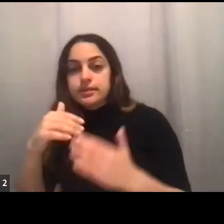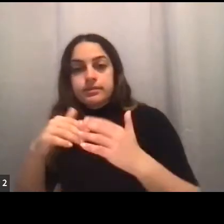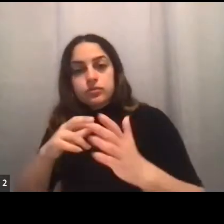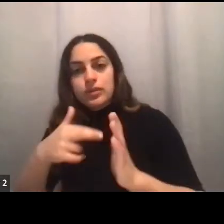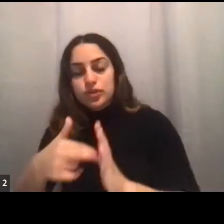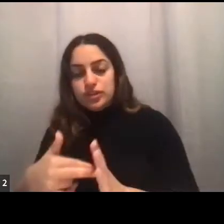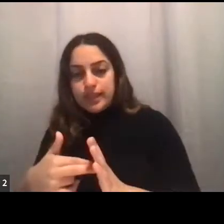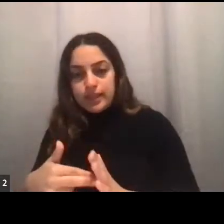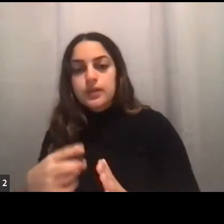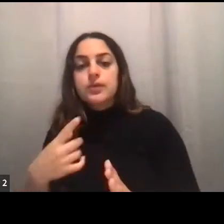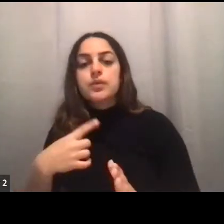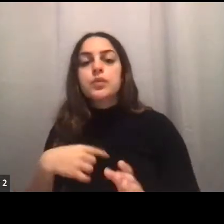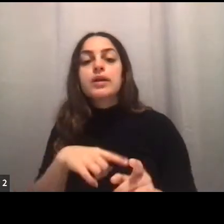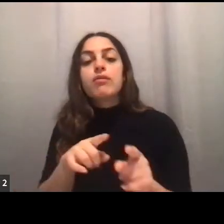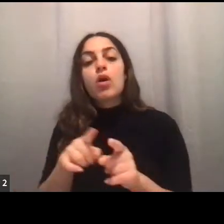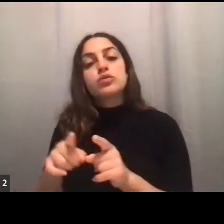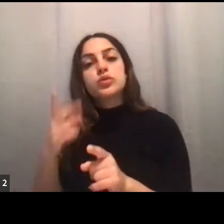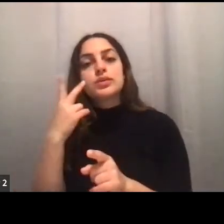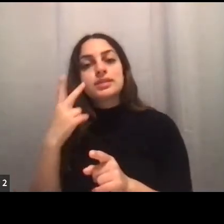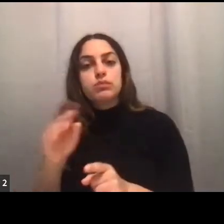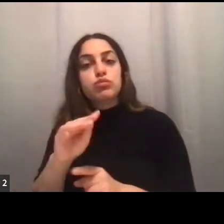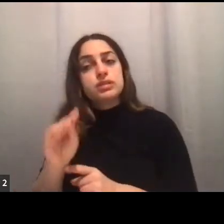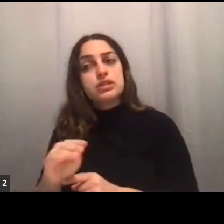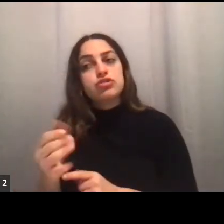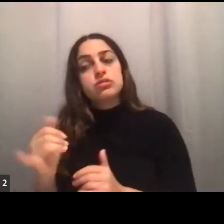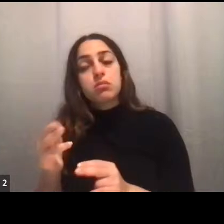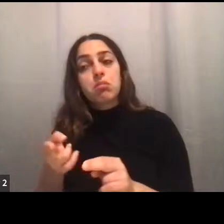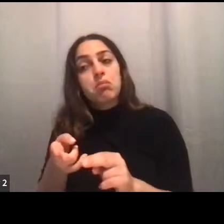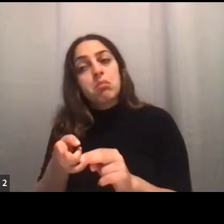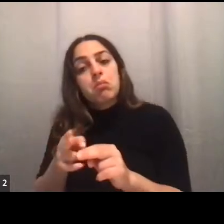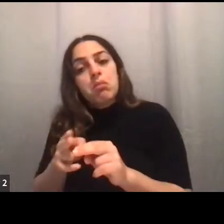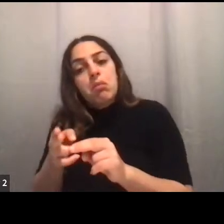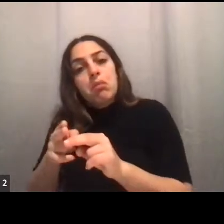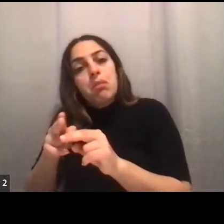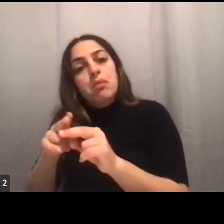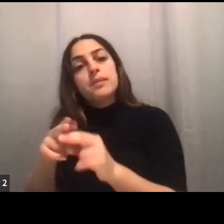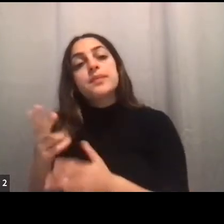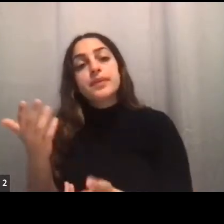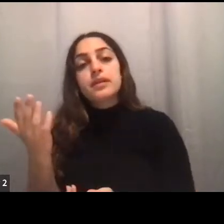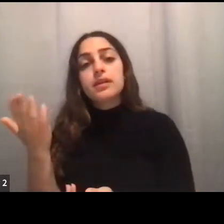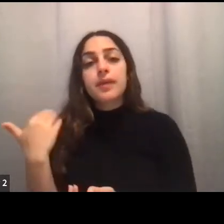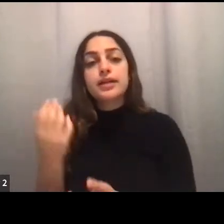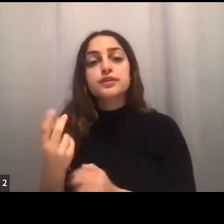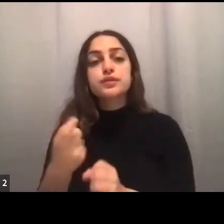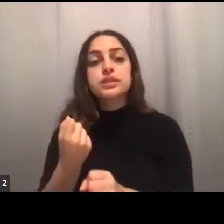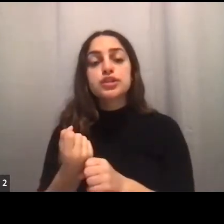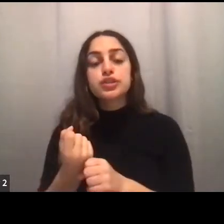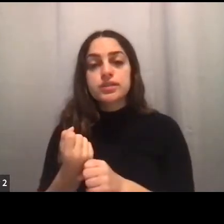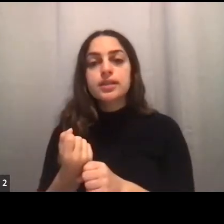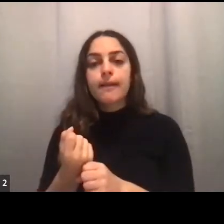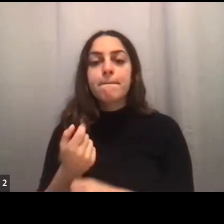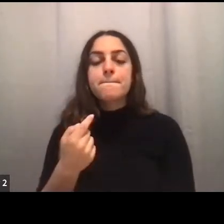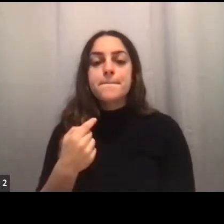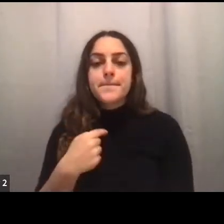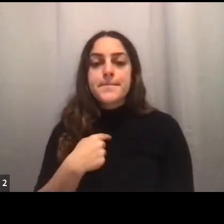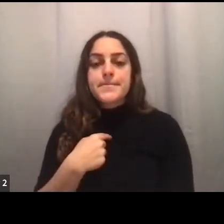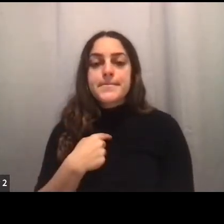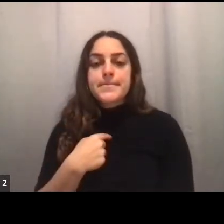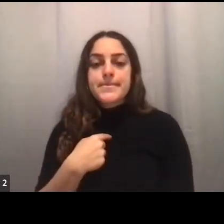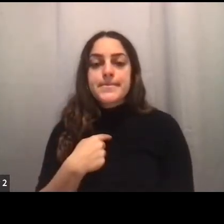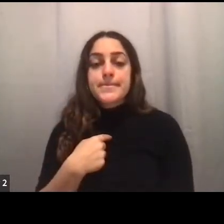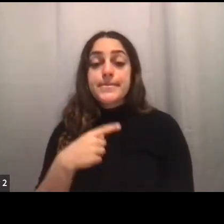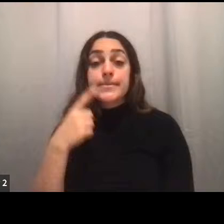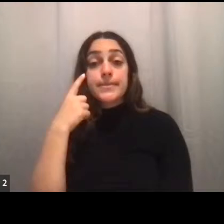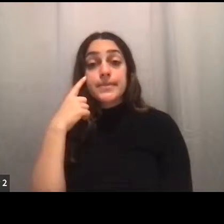also seen those percentages move up in small increments in the last few years and i think that that's especially